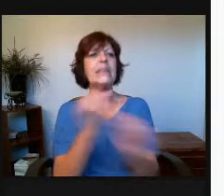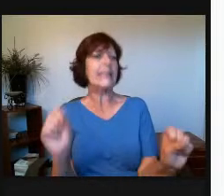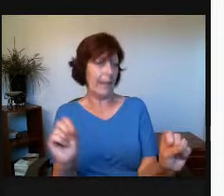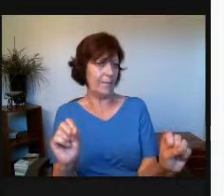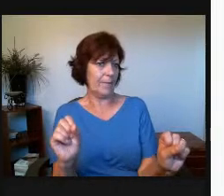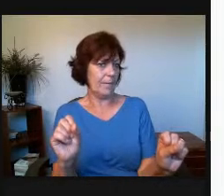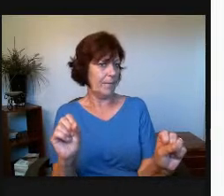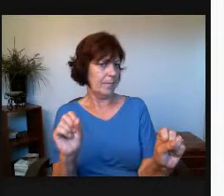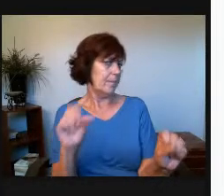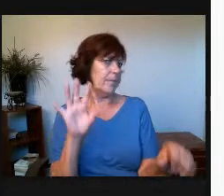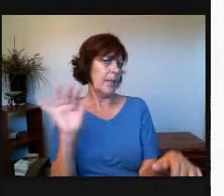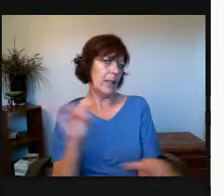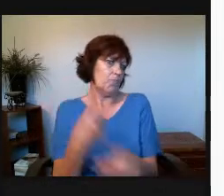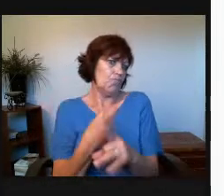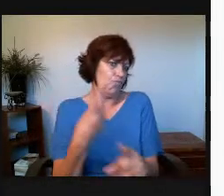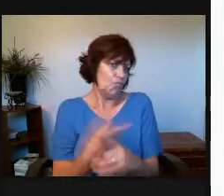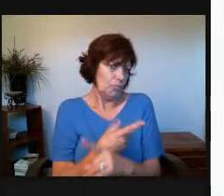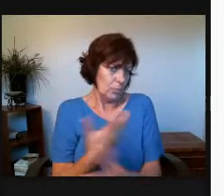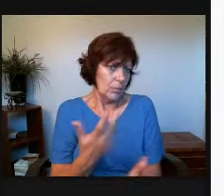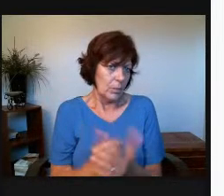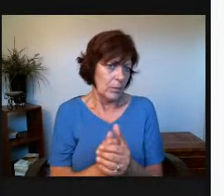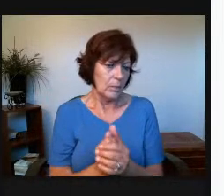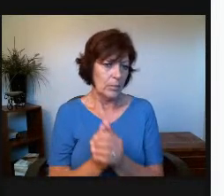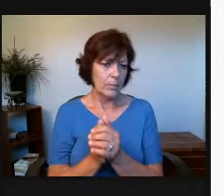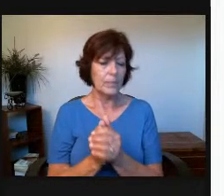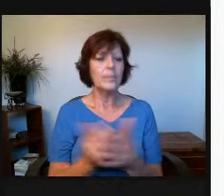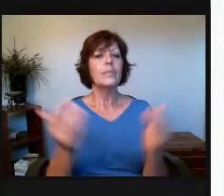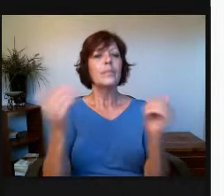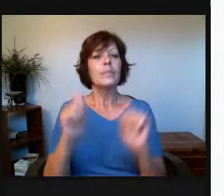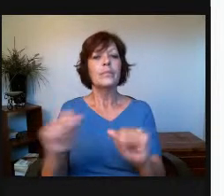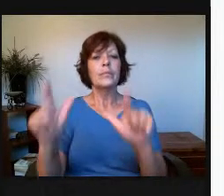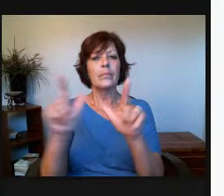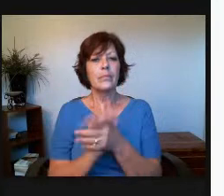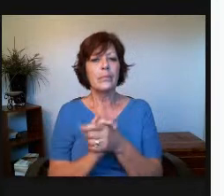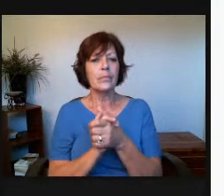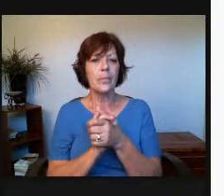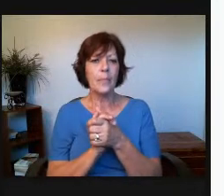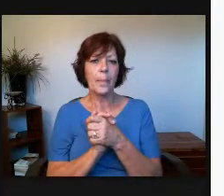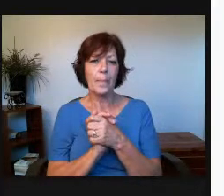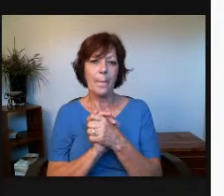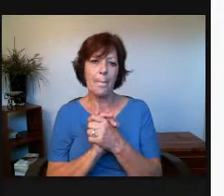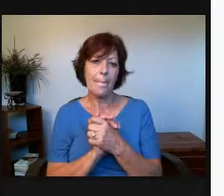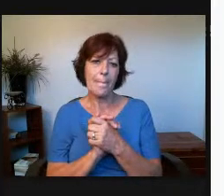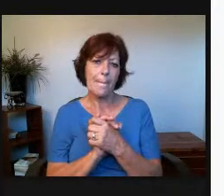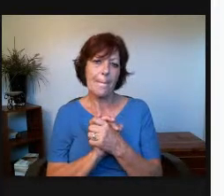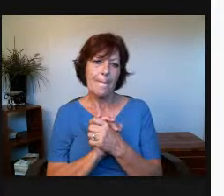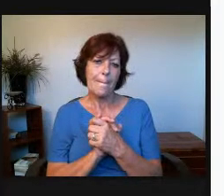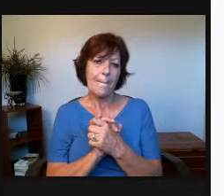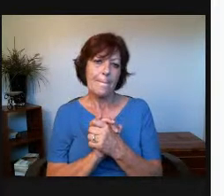you would at any time. Next slide, please.